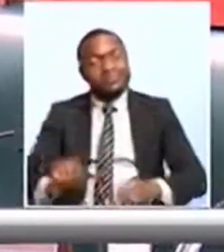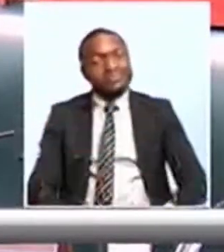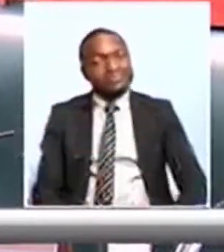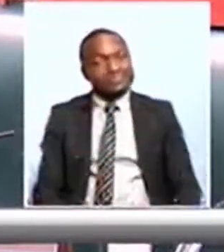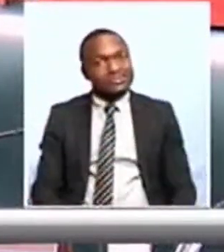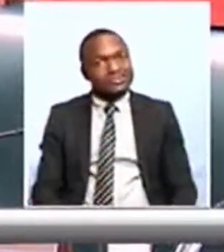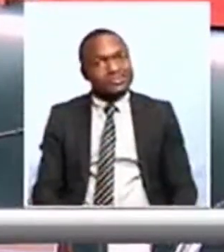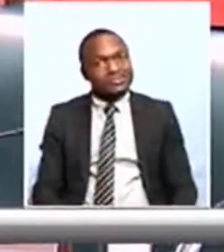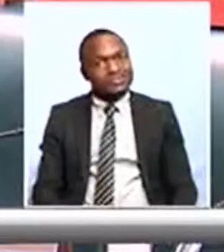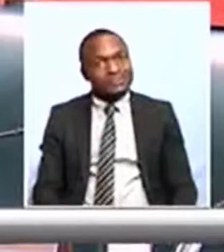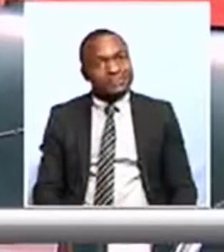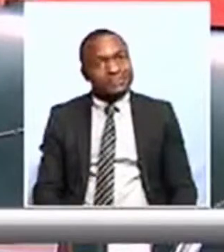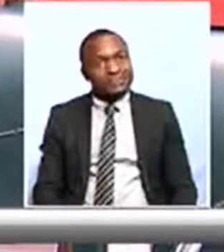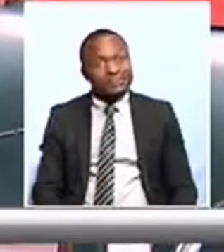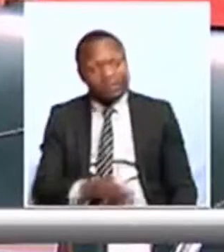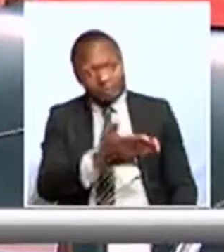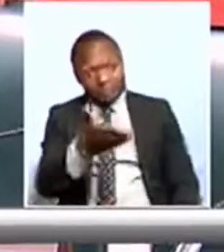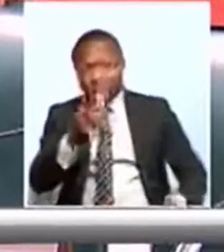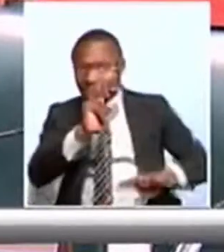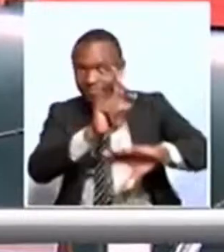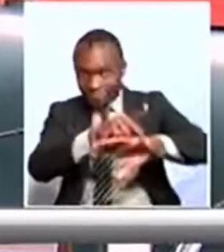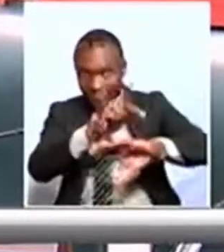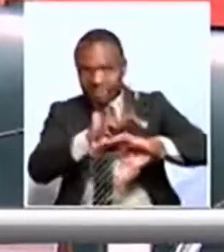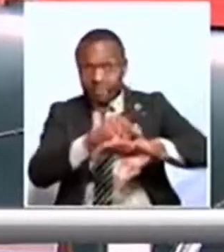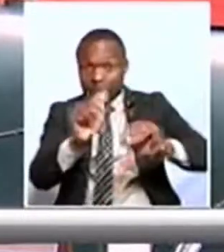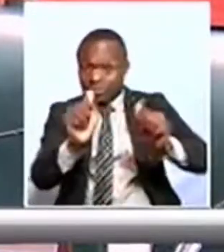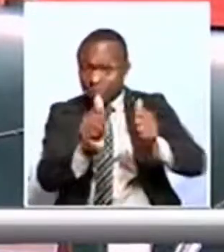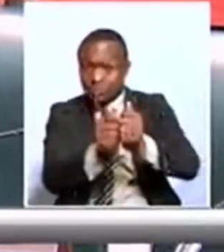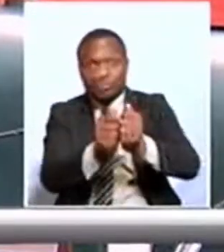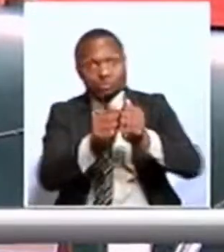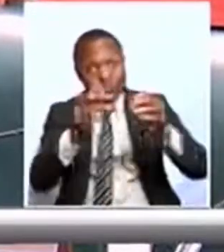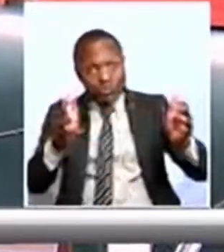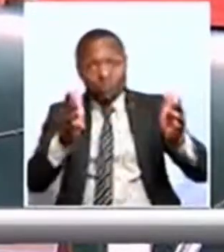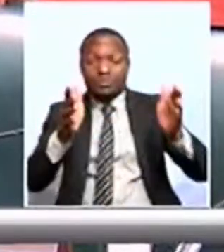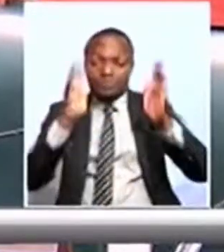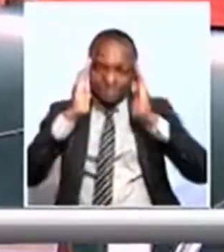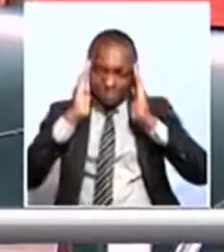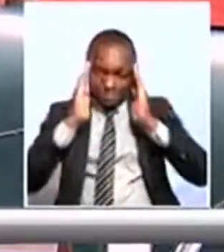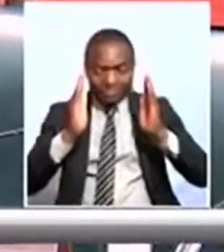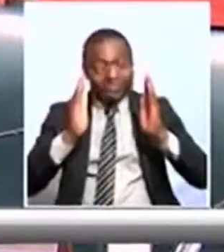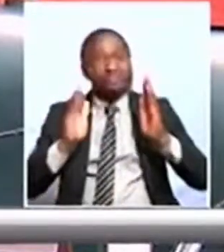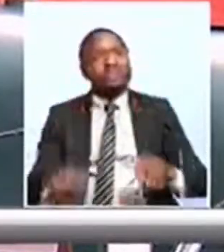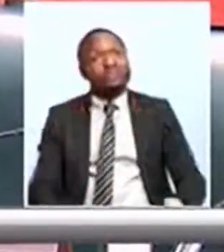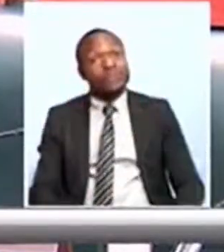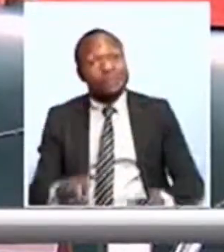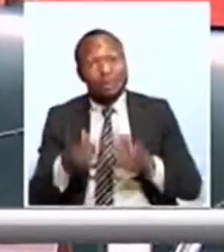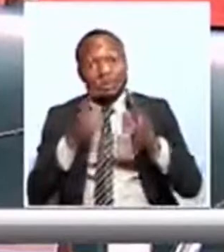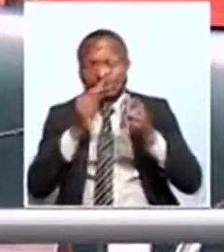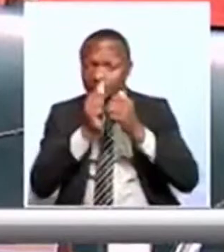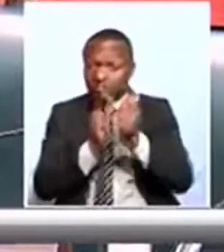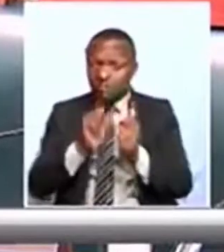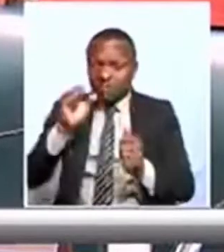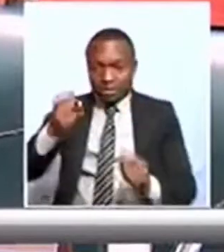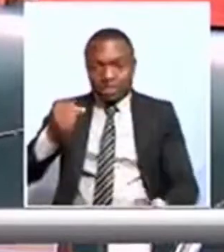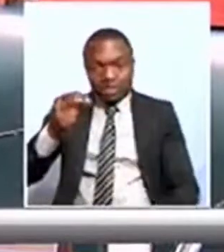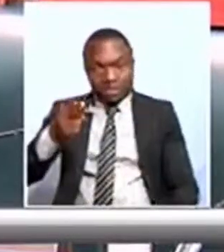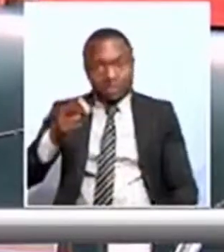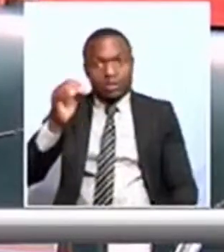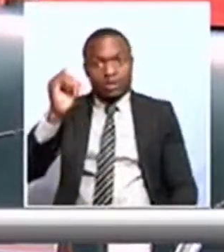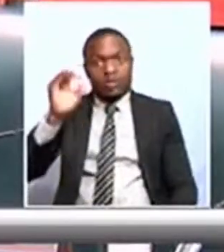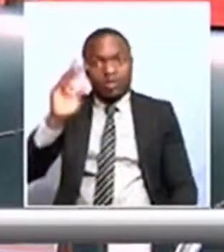and those projects without attended to. Just talked about Ishwangandu. Yes, that